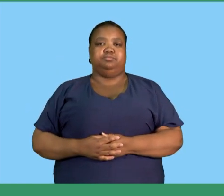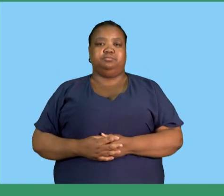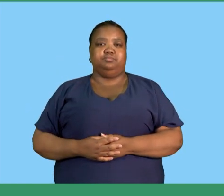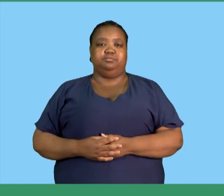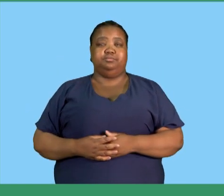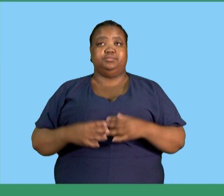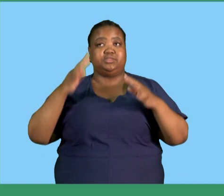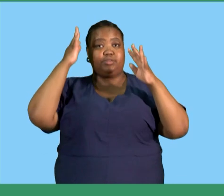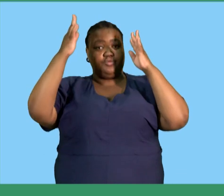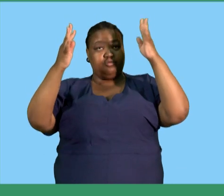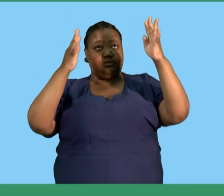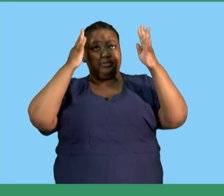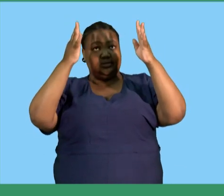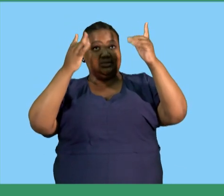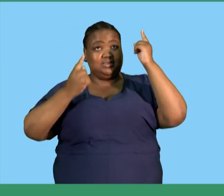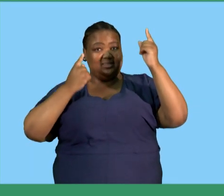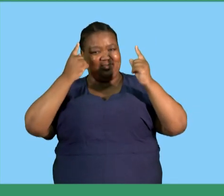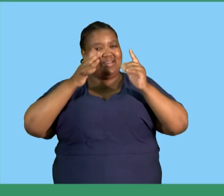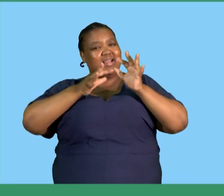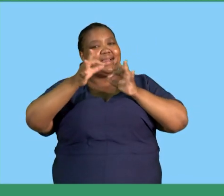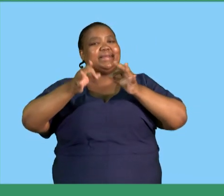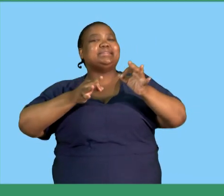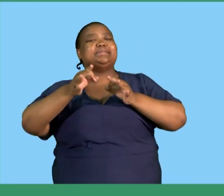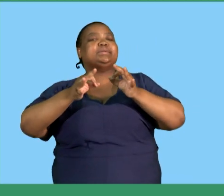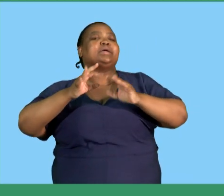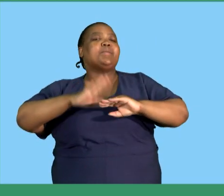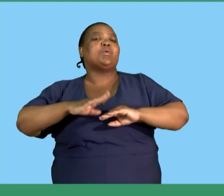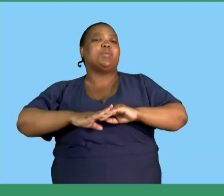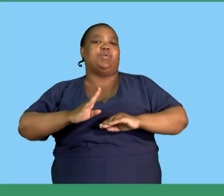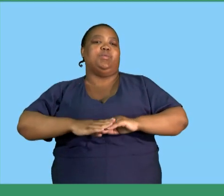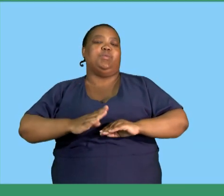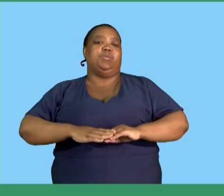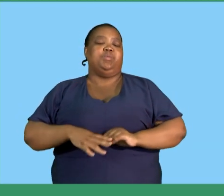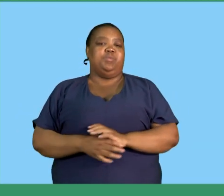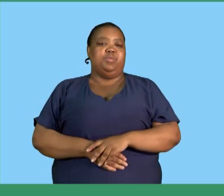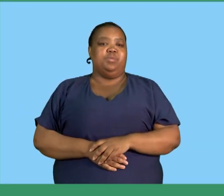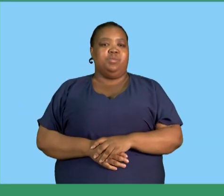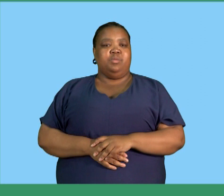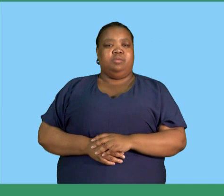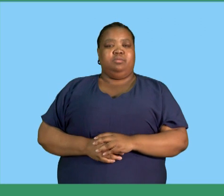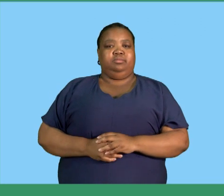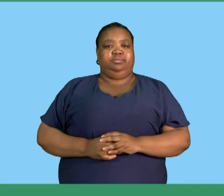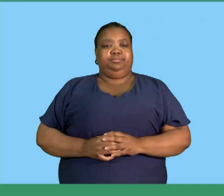meaning of creative thinking, meaning expand on the meaning of creative thinking.